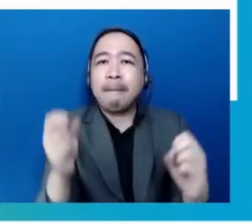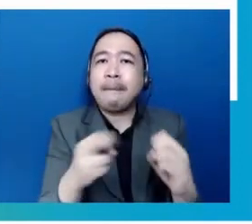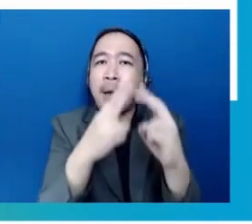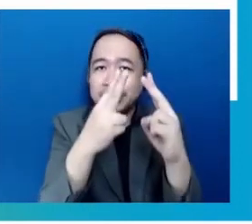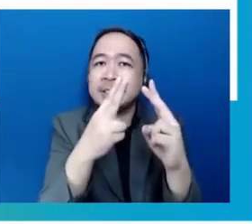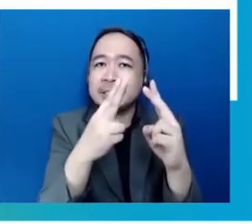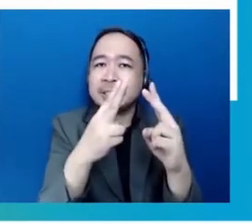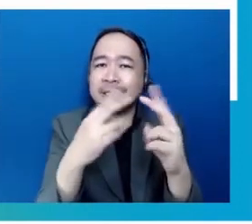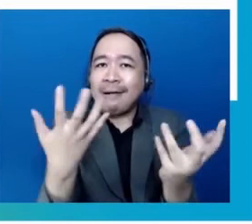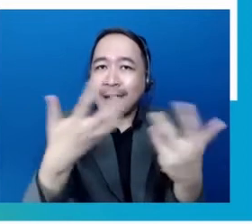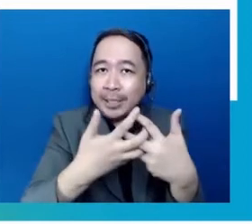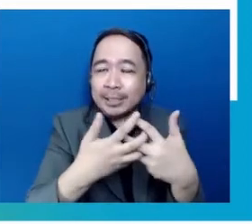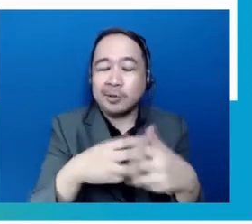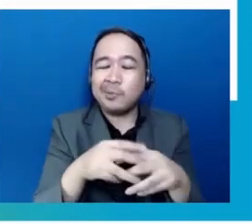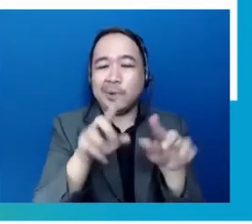year.